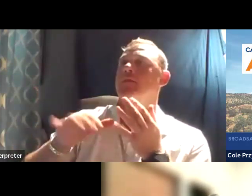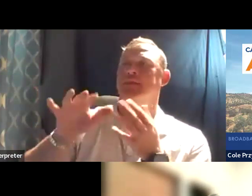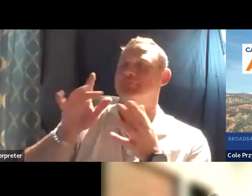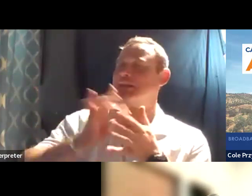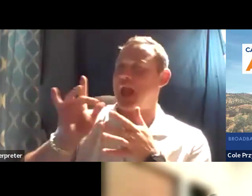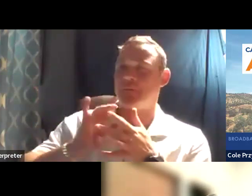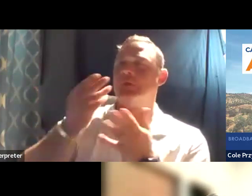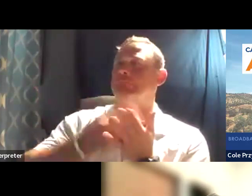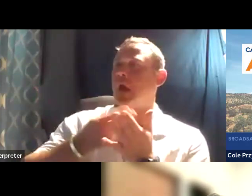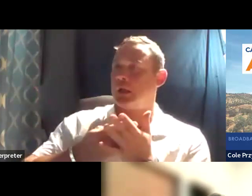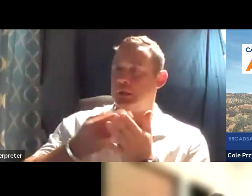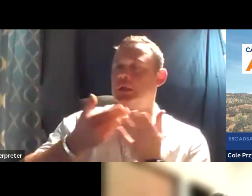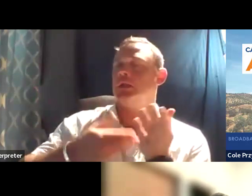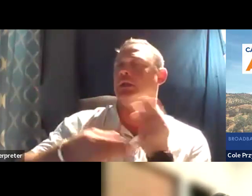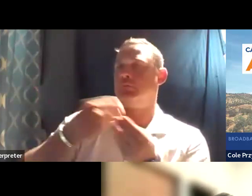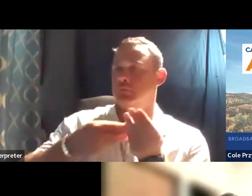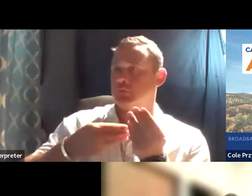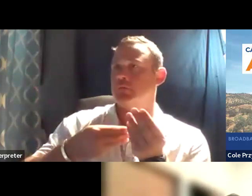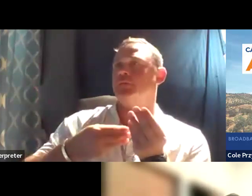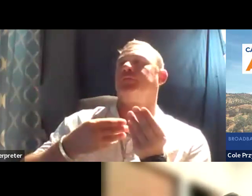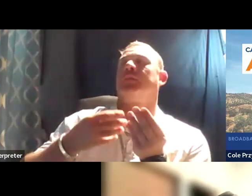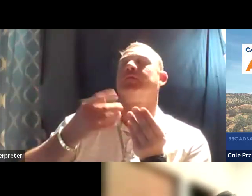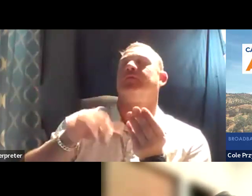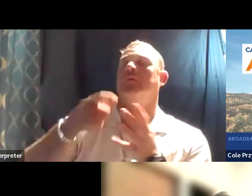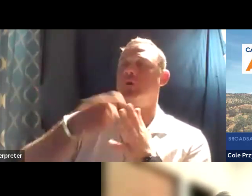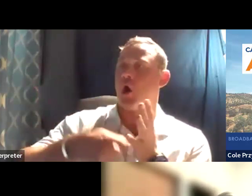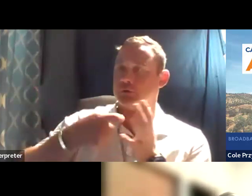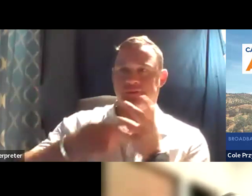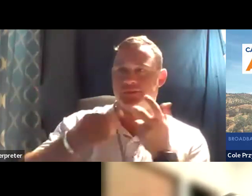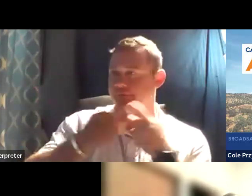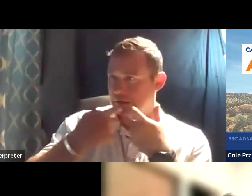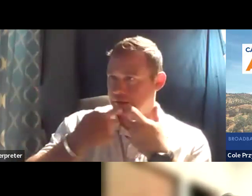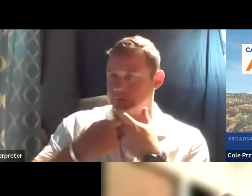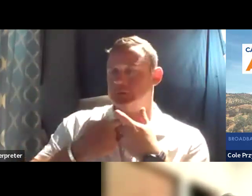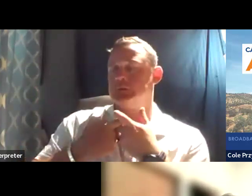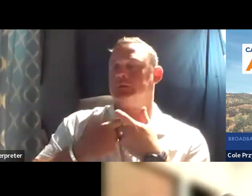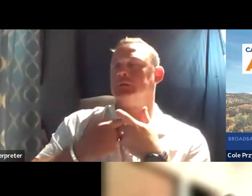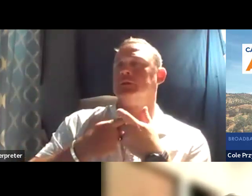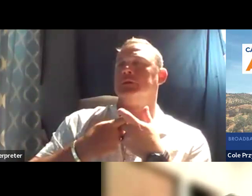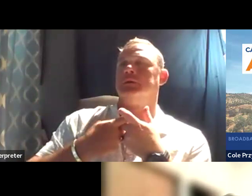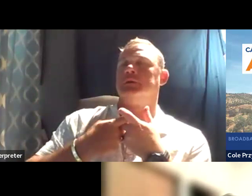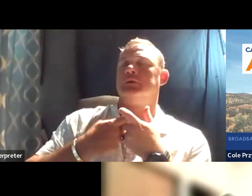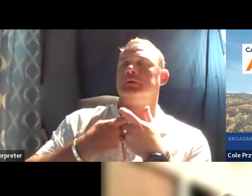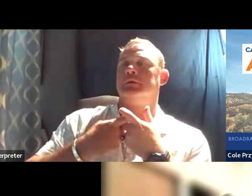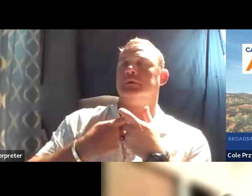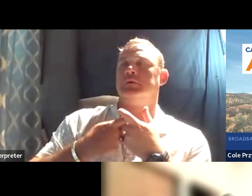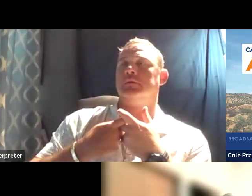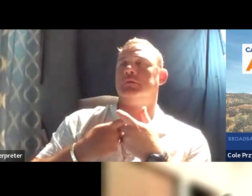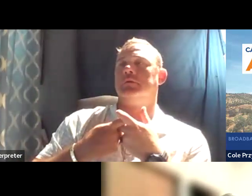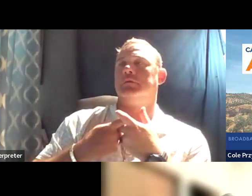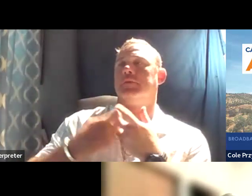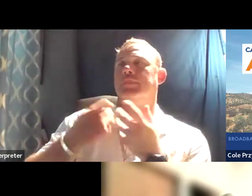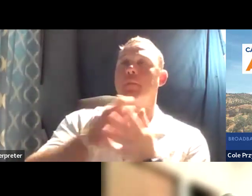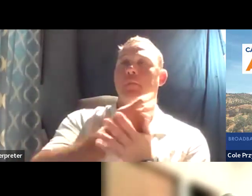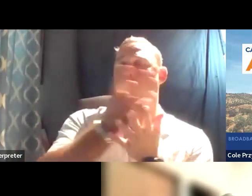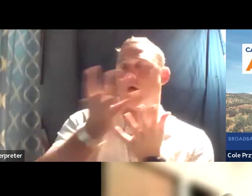to fund, you know, the significant cost of devices and the multiplicity of